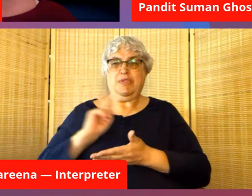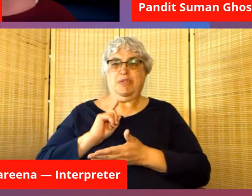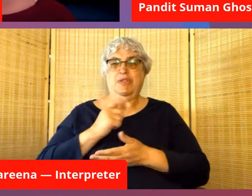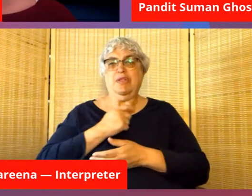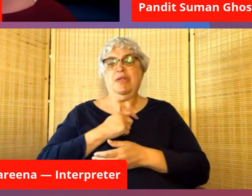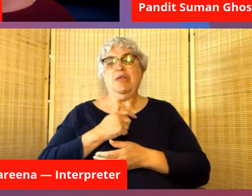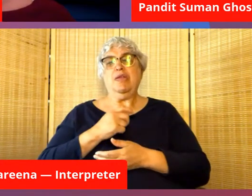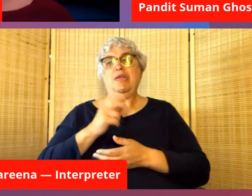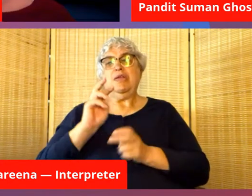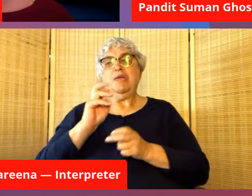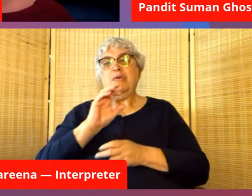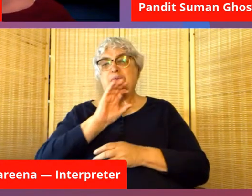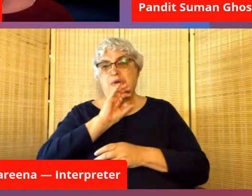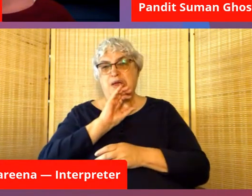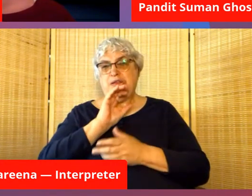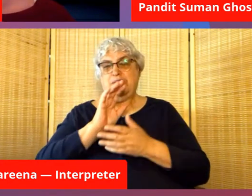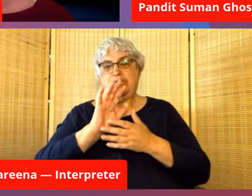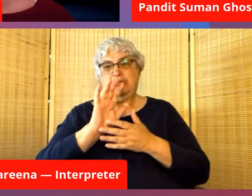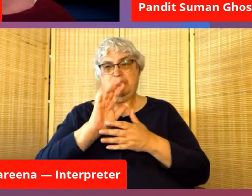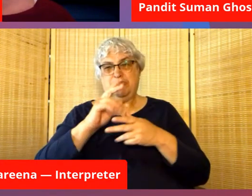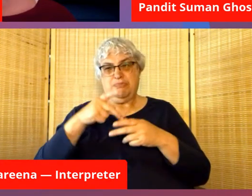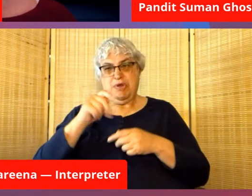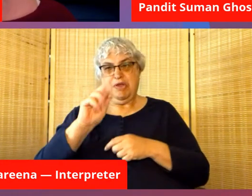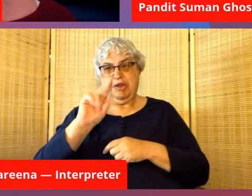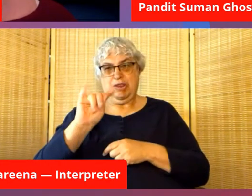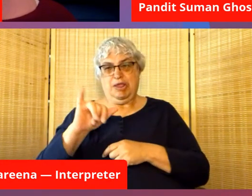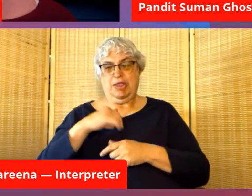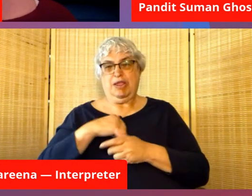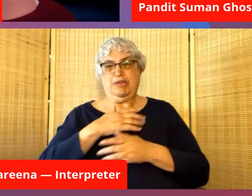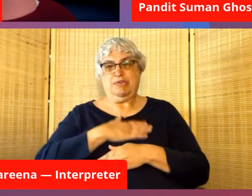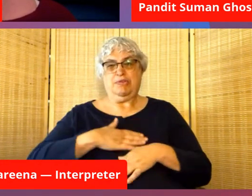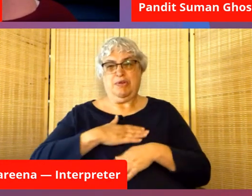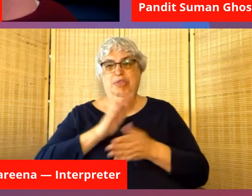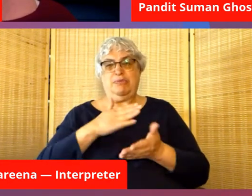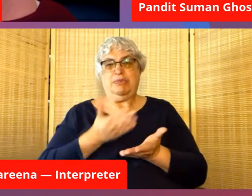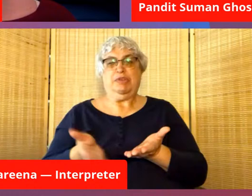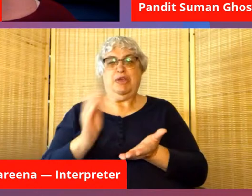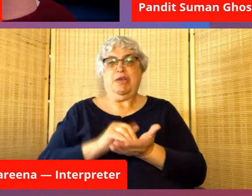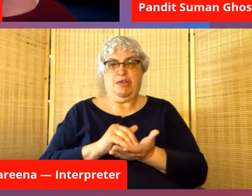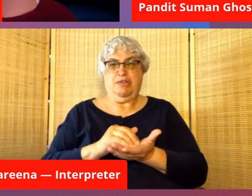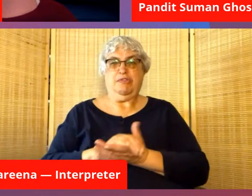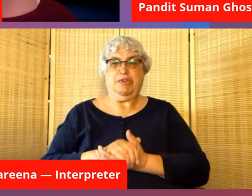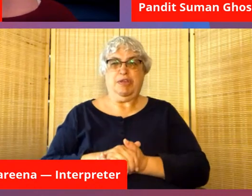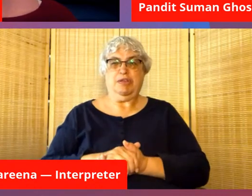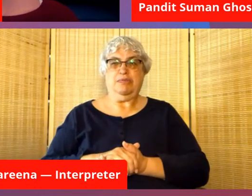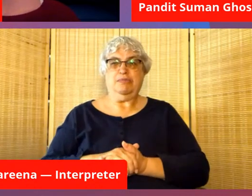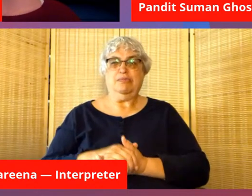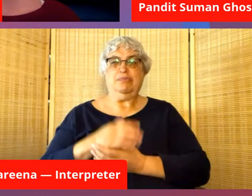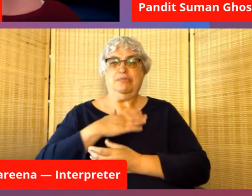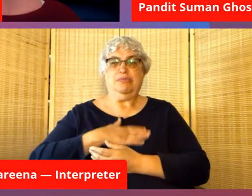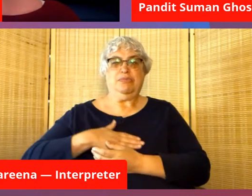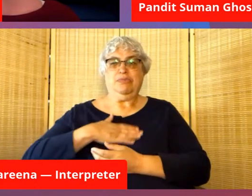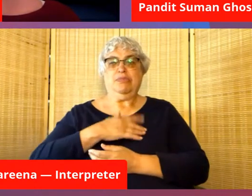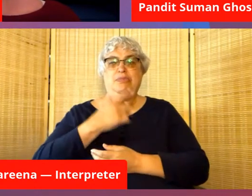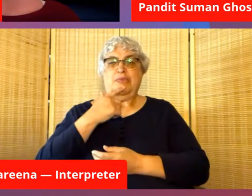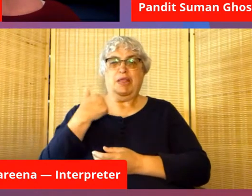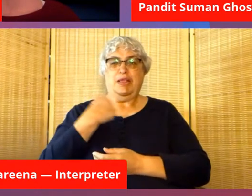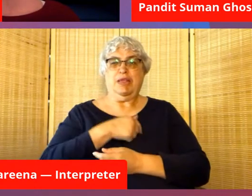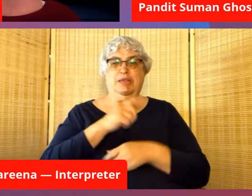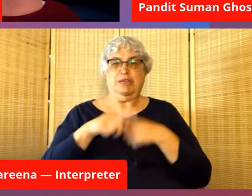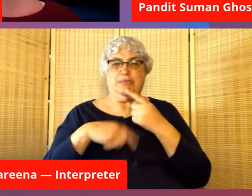And I just got to enjoy that music all over again. And so could you tell us a little